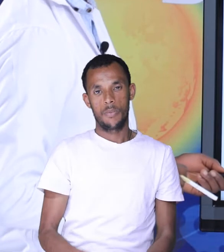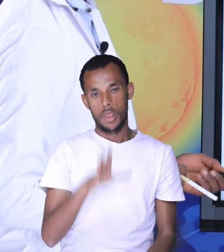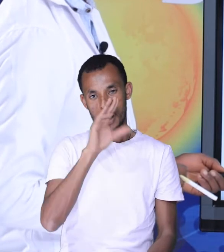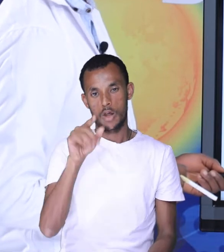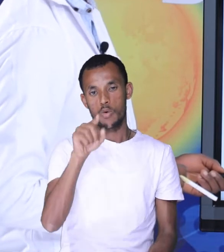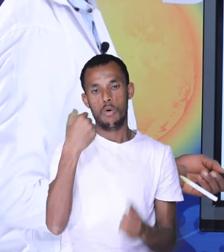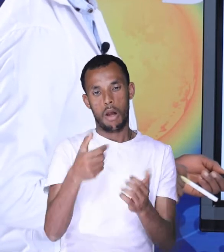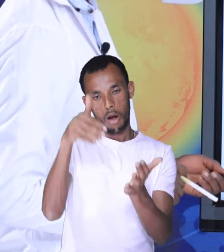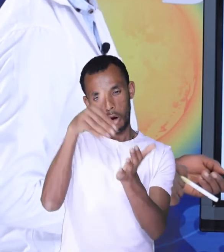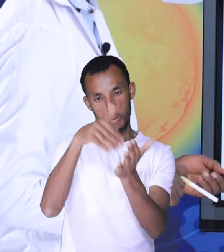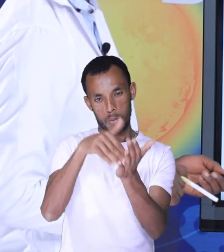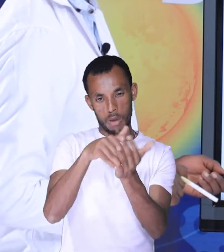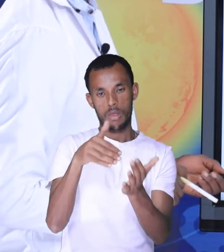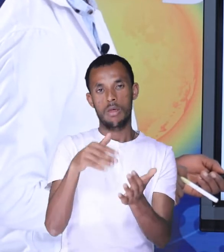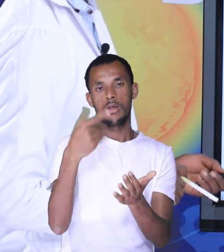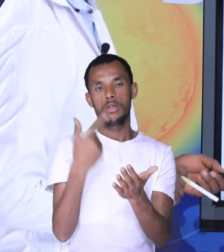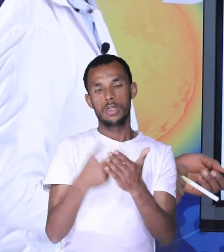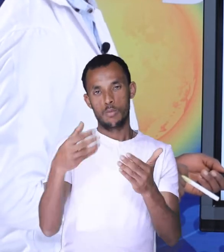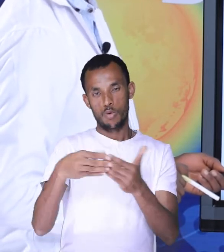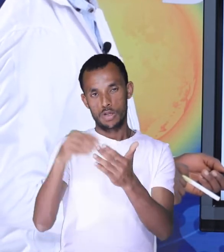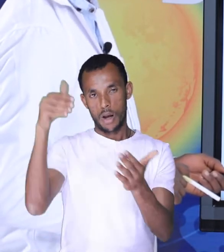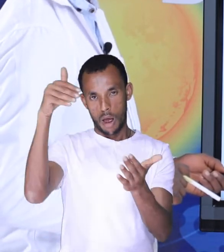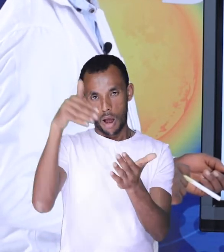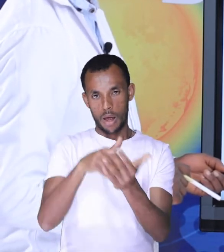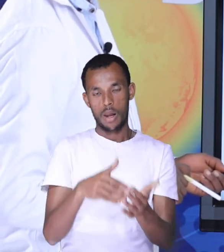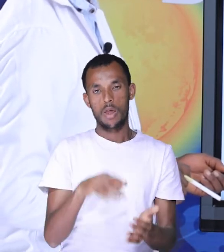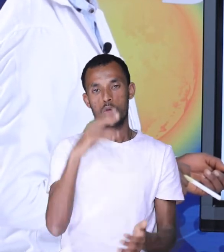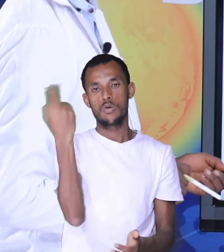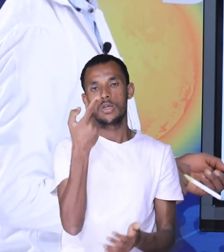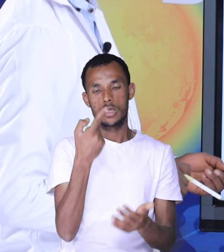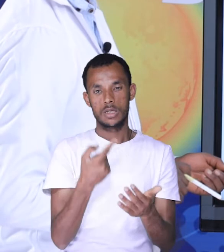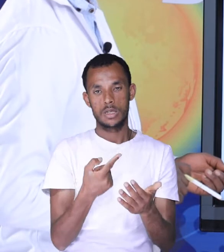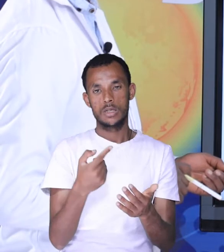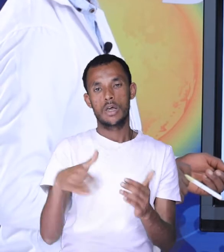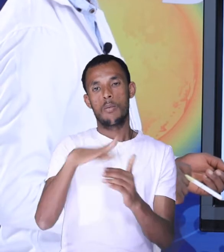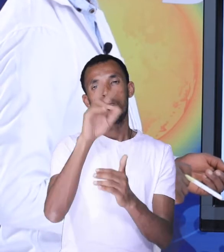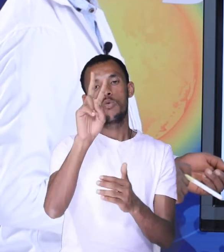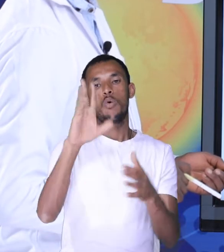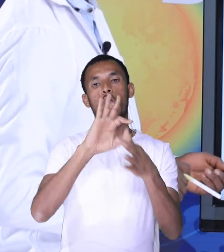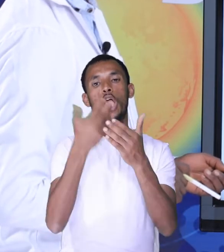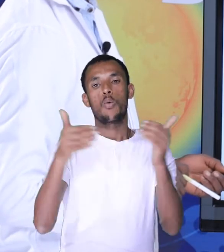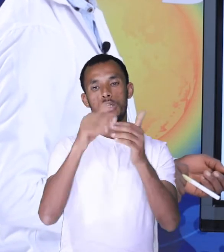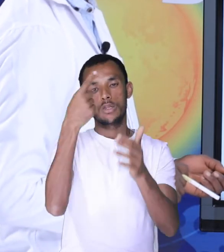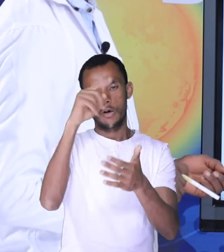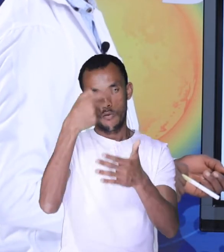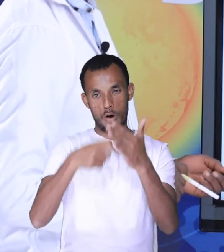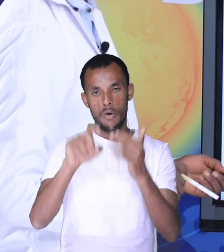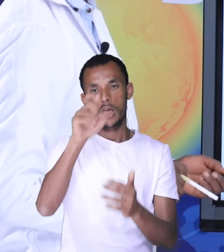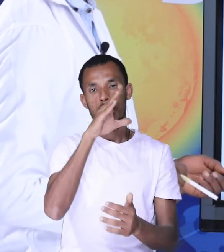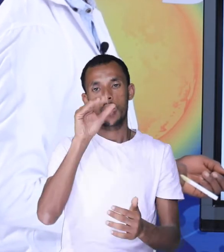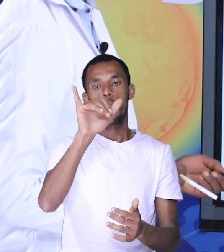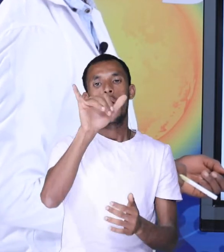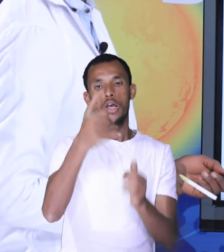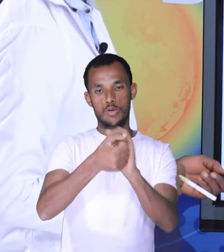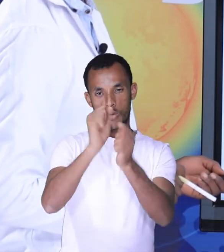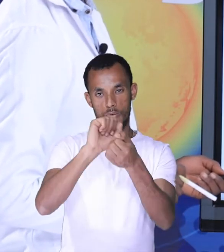And you can repeat this procedure again. So using the above two equations, the value of x and y is